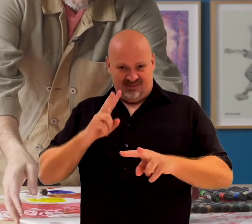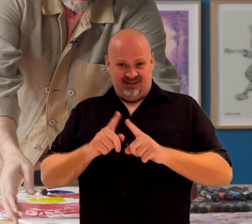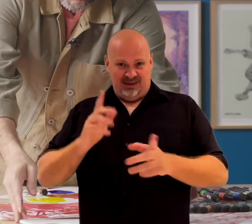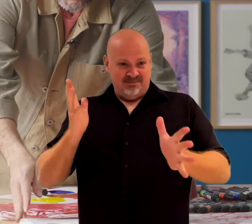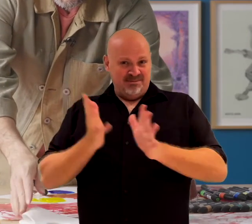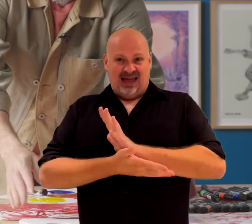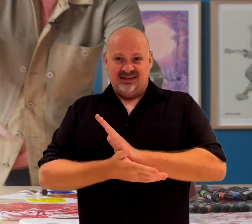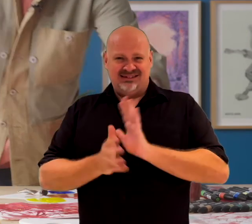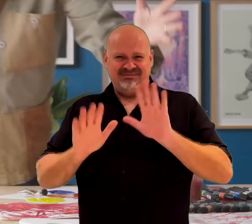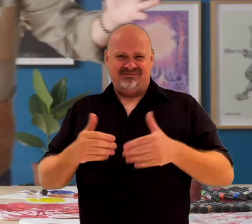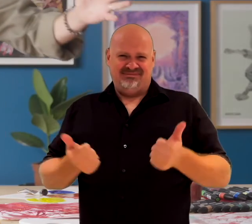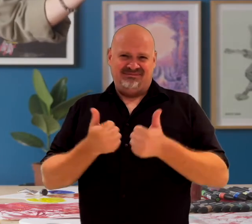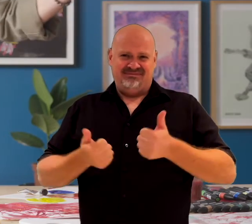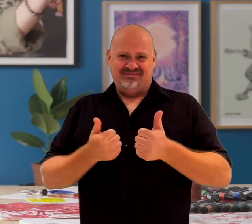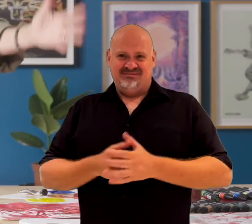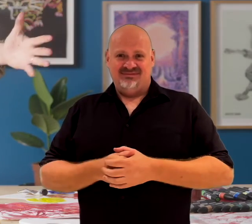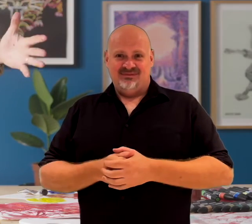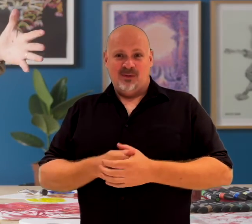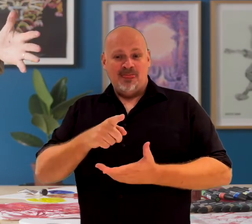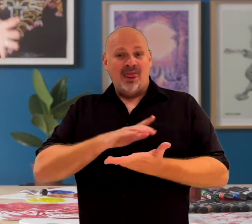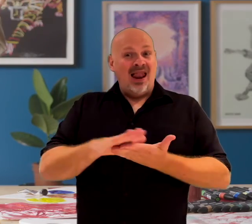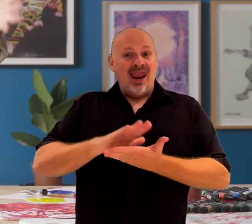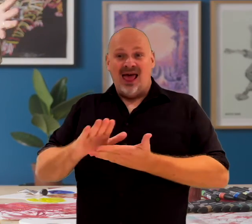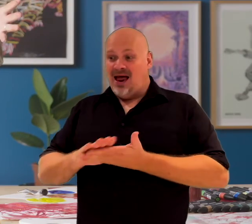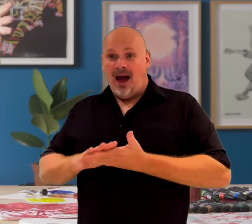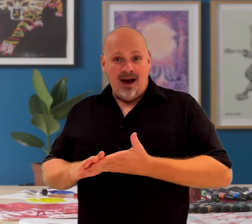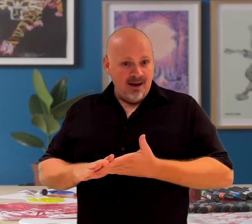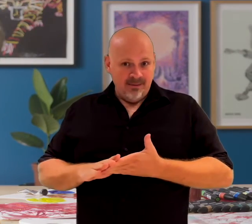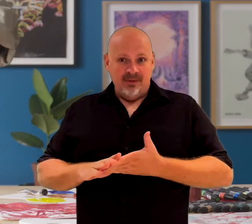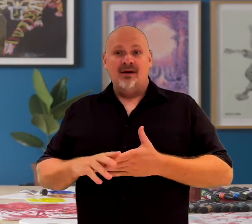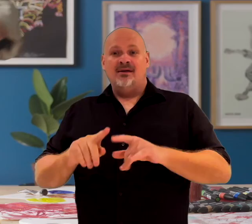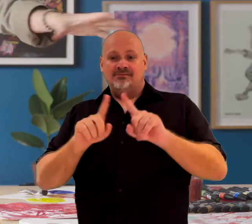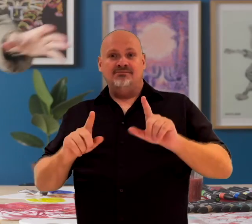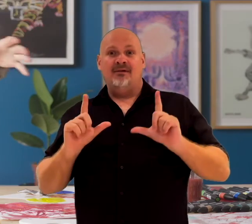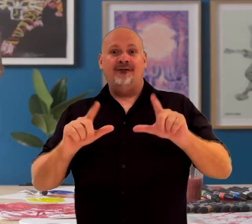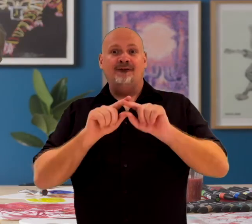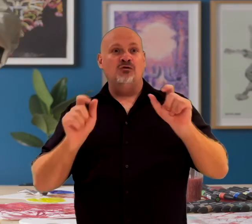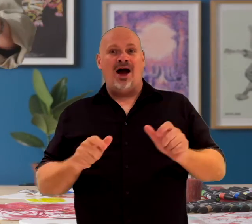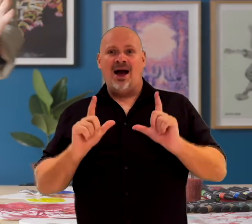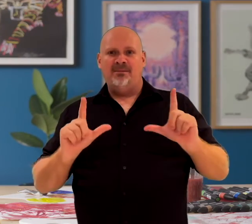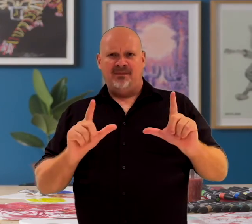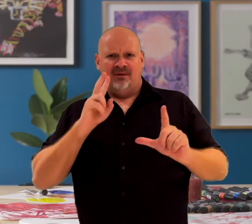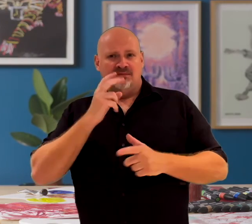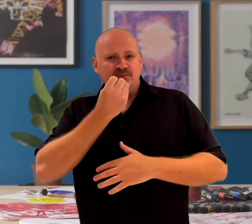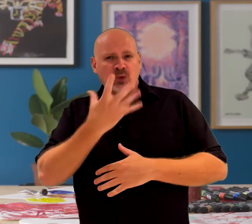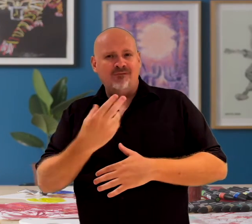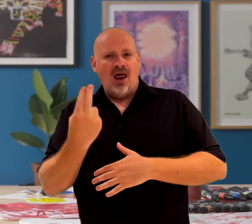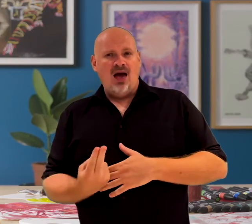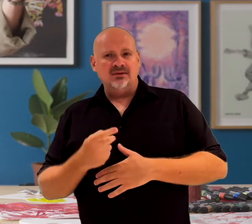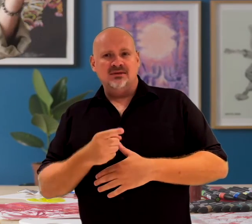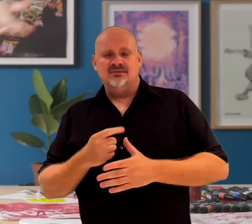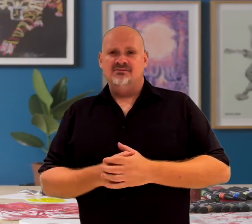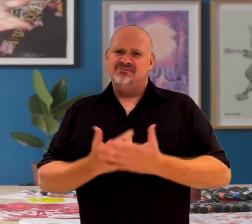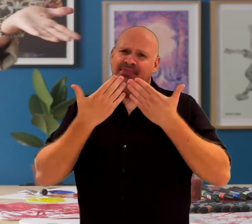So, and even if it looks like a mess, that's okay, because when you clean it all up and you put it in a frame, you'll see